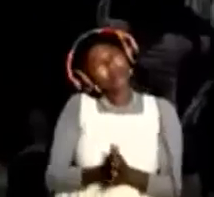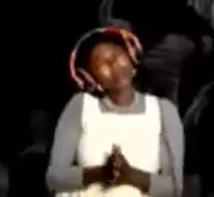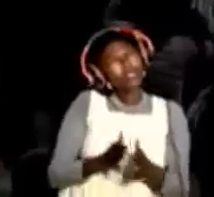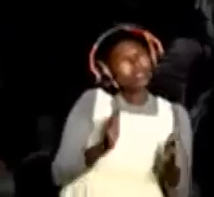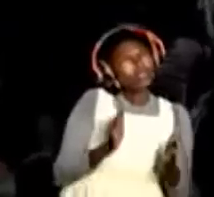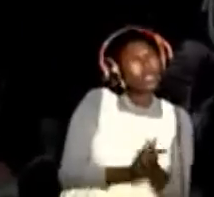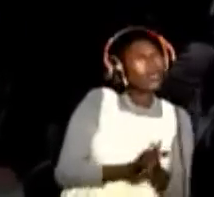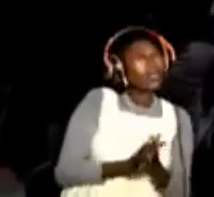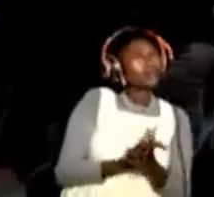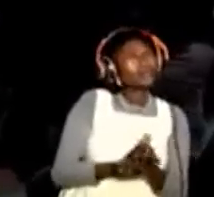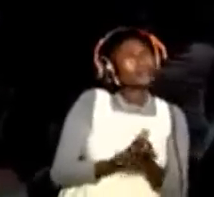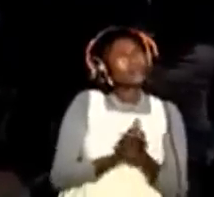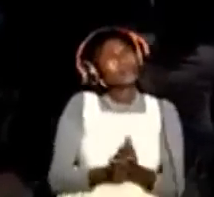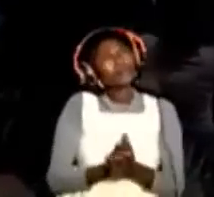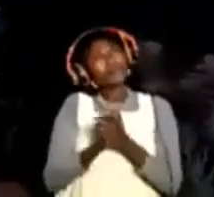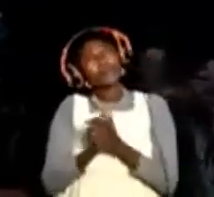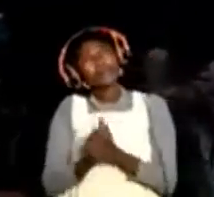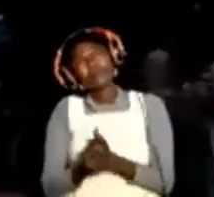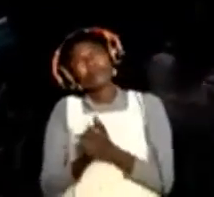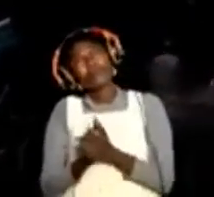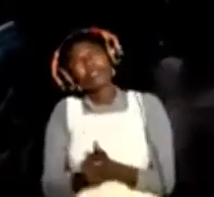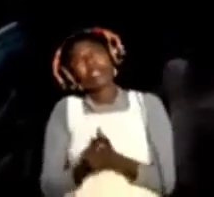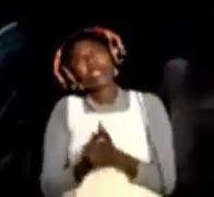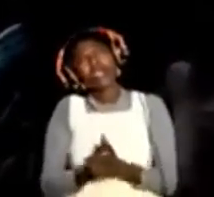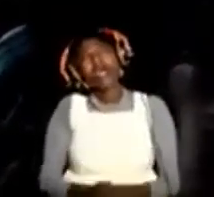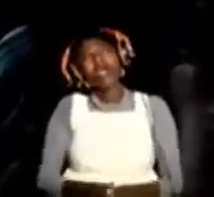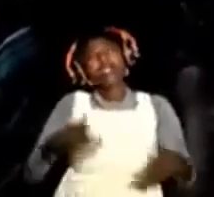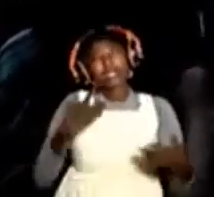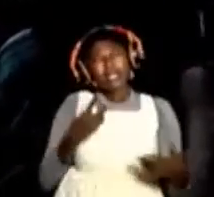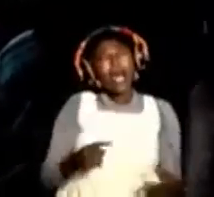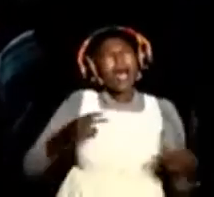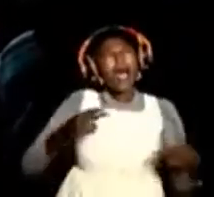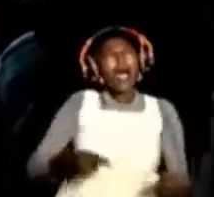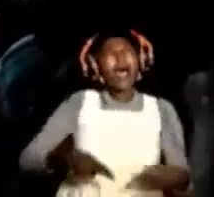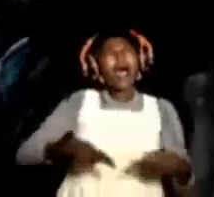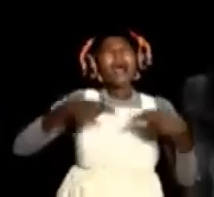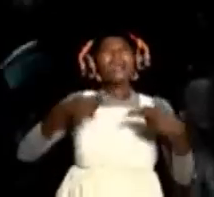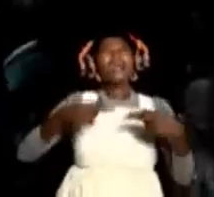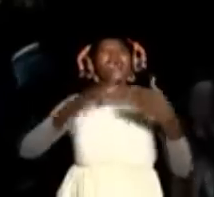Just learn to walk them quickly. Thank you, my friend.